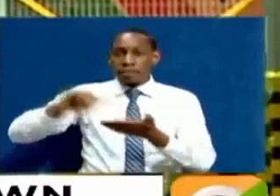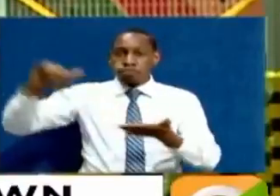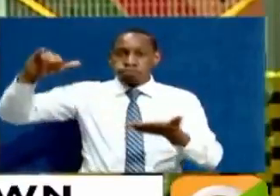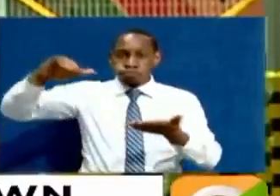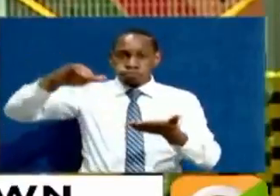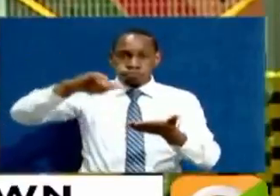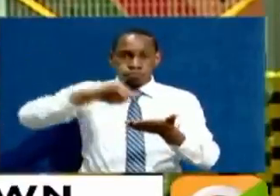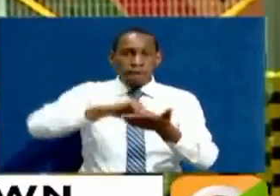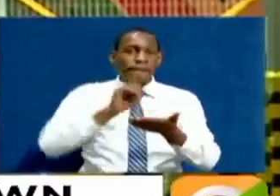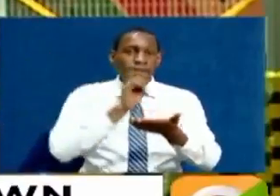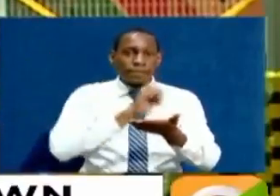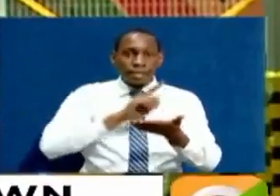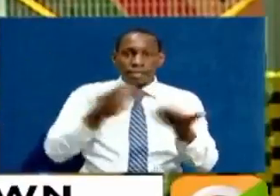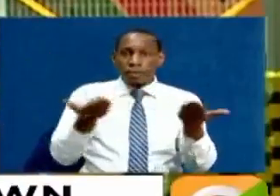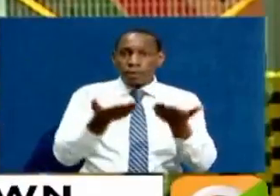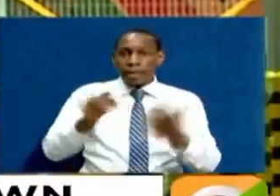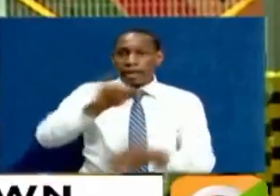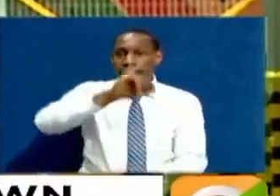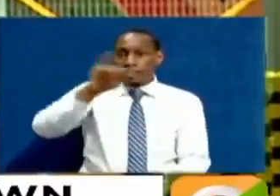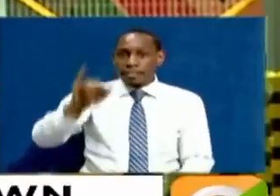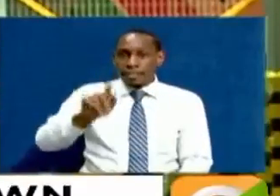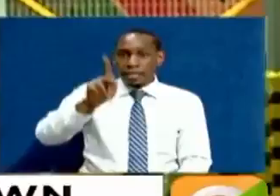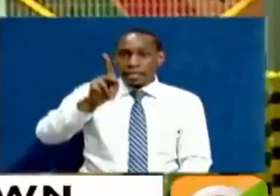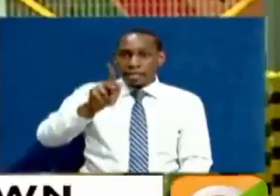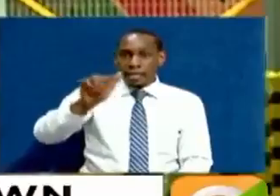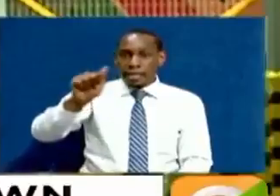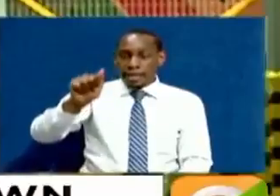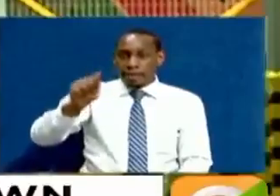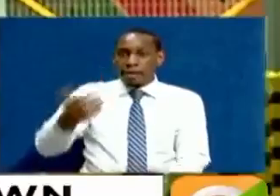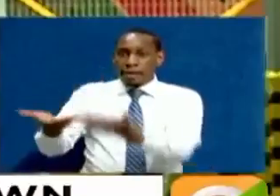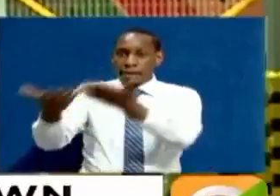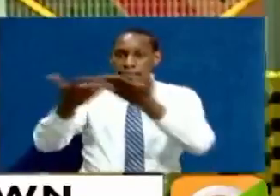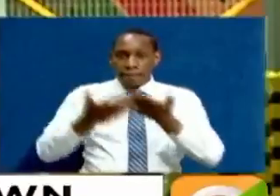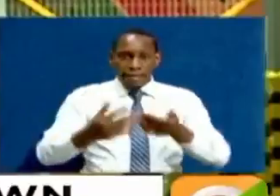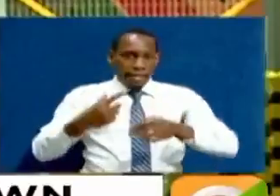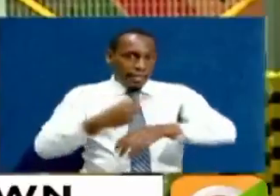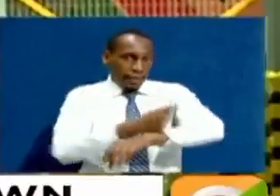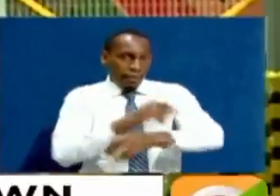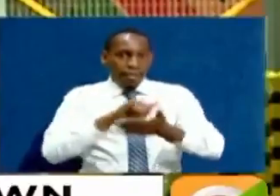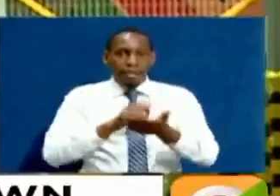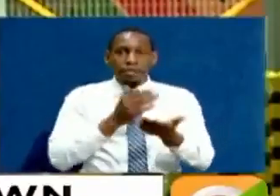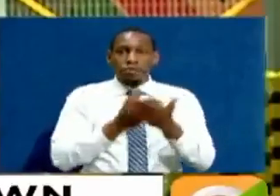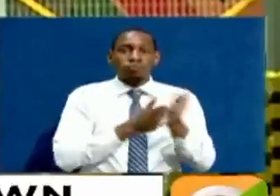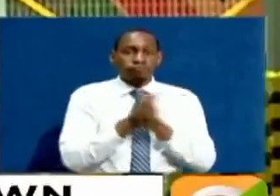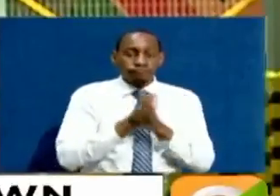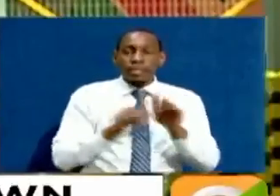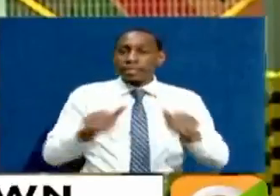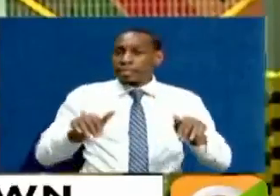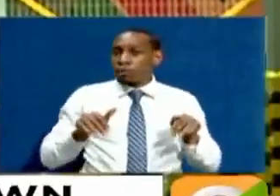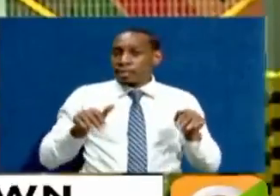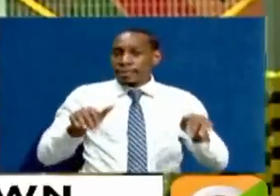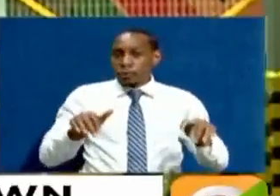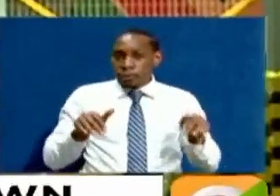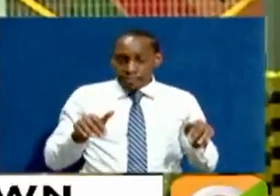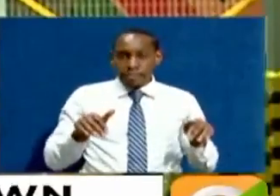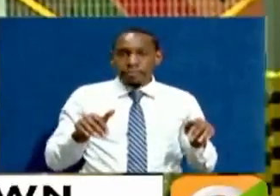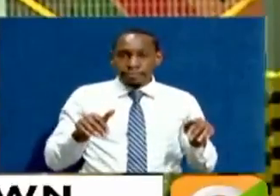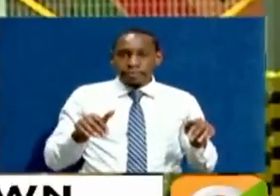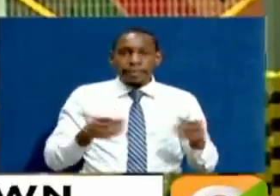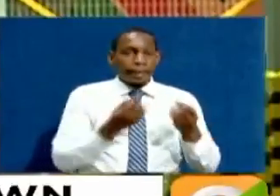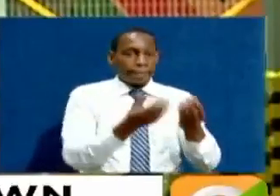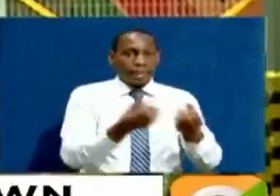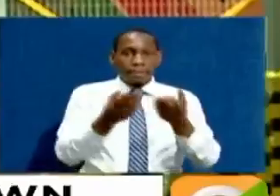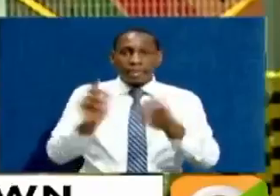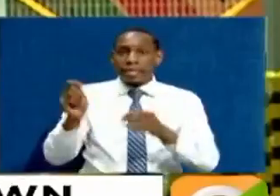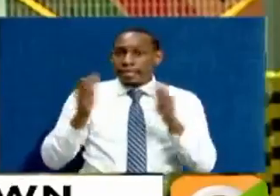or lands at the Jomo Kenyatta International Airport carrying these vaccines that are eagerly being awaited for by so